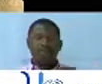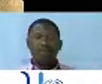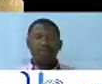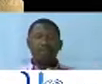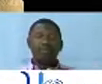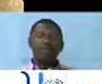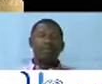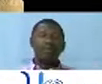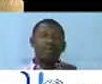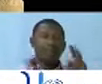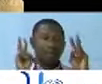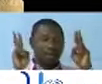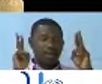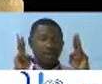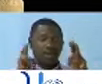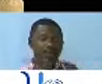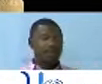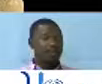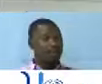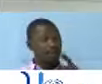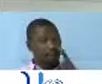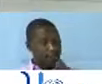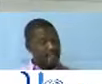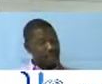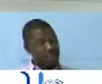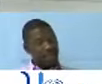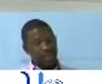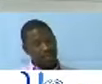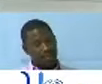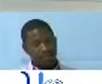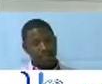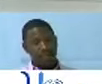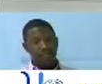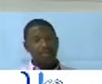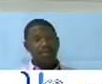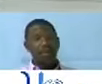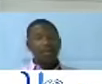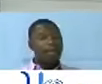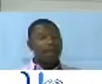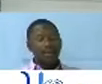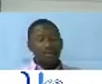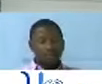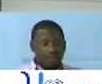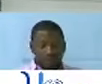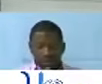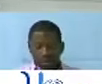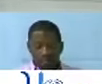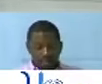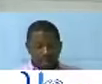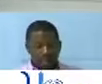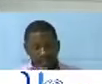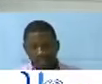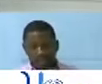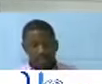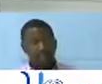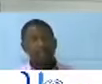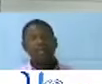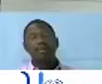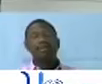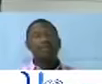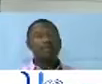booby traps everywhere. So when you're taking a step, any step you take, you're about to take, think of where you're going to put that step. Because there's so